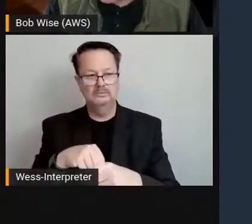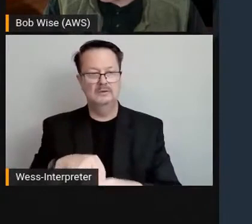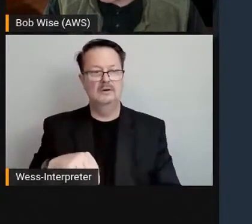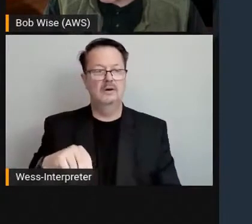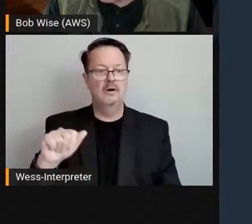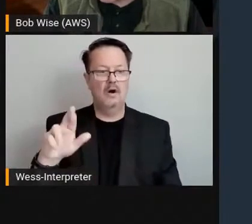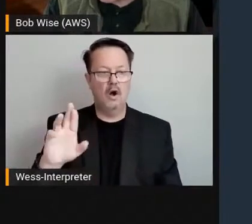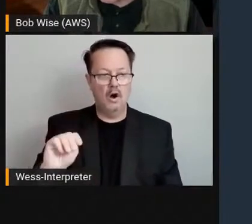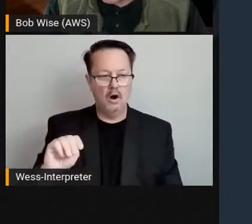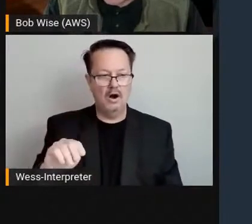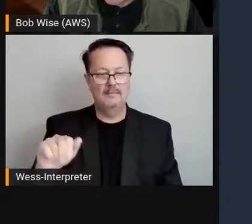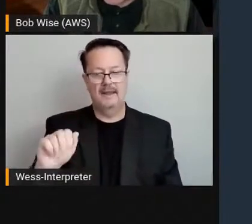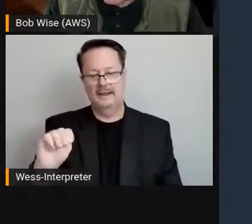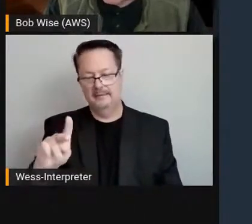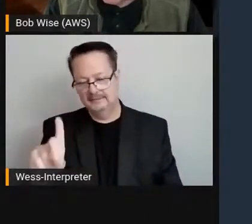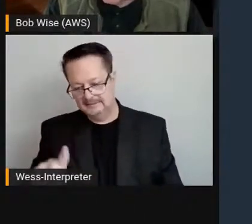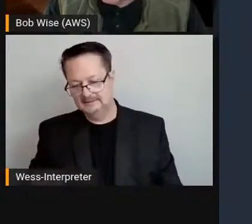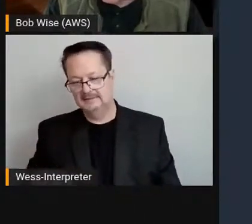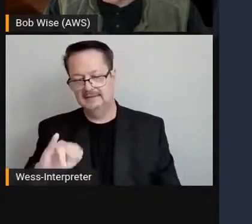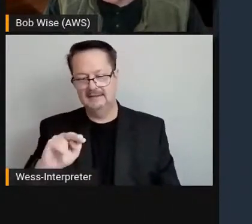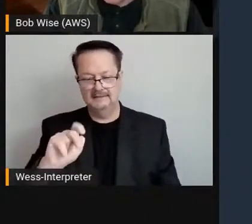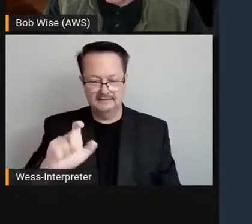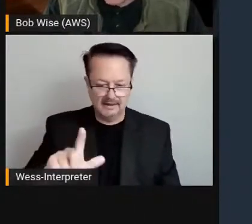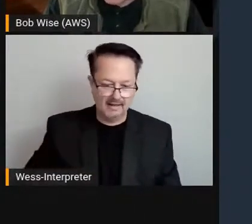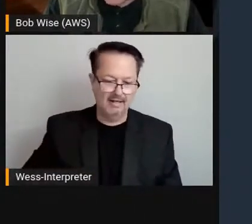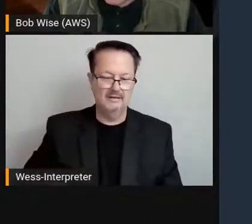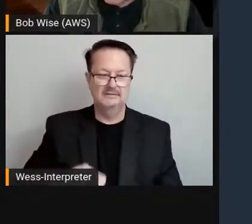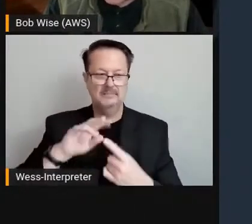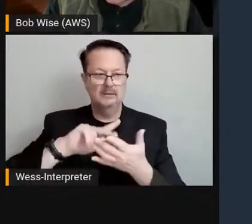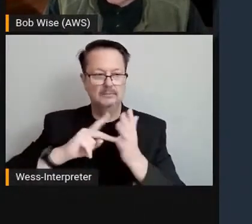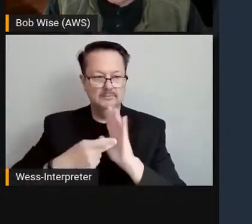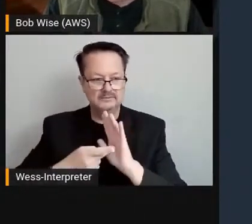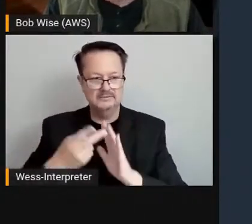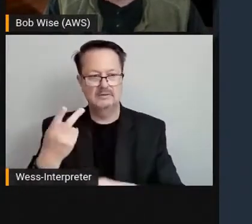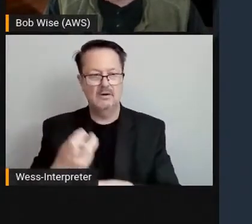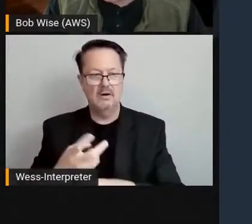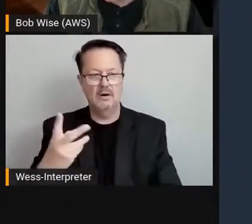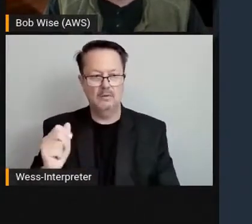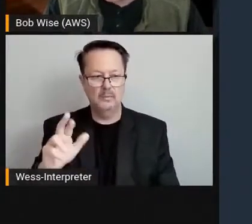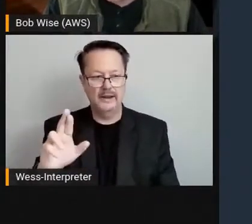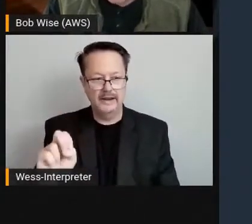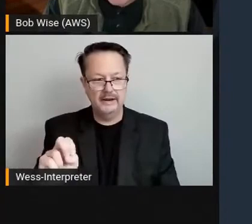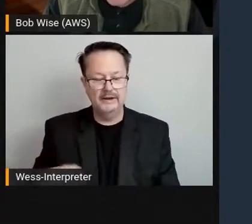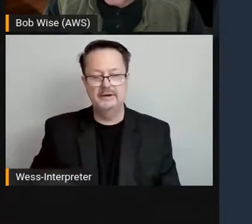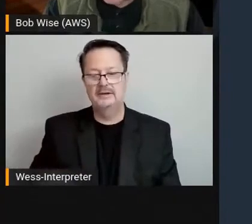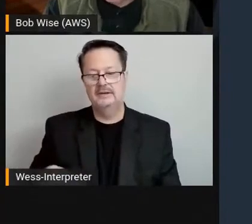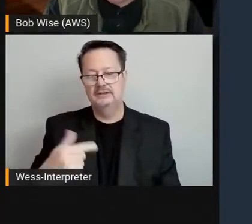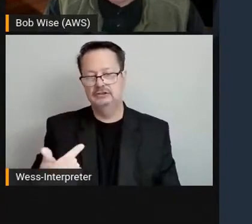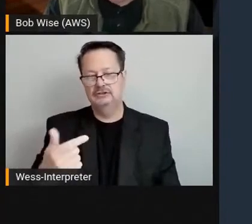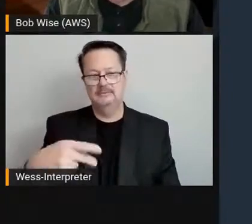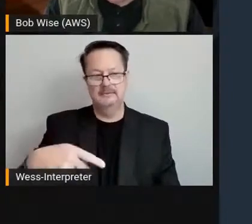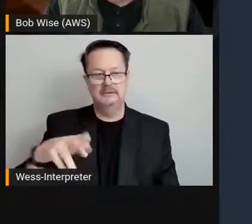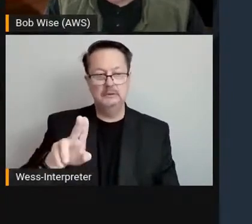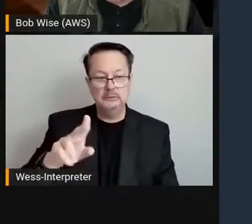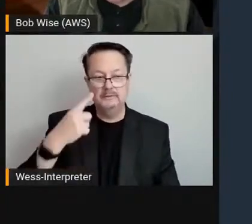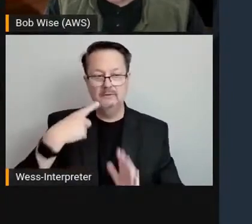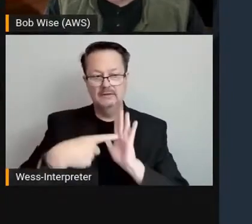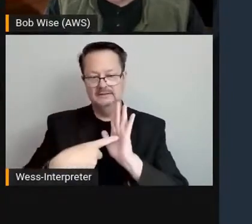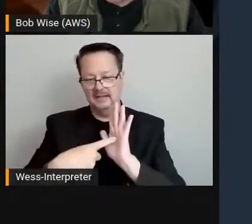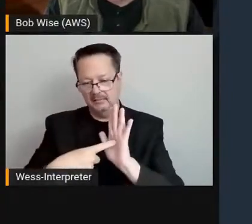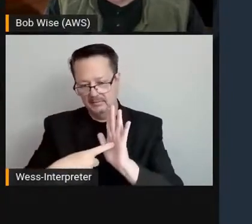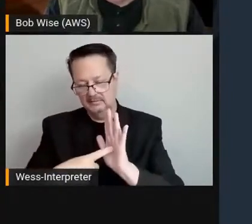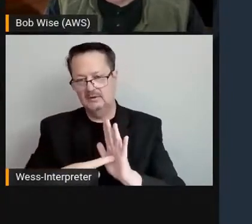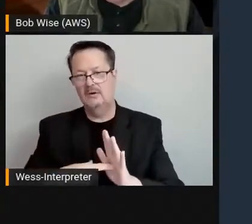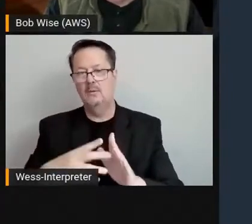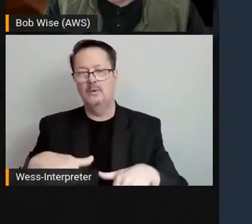ARM, AMD, Intel instances, special purpose hardware, GPU instances. For example,